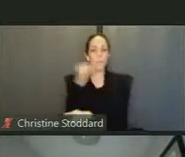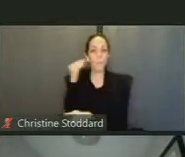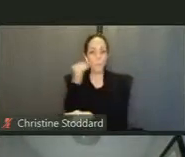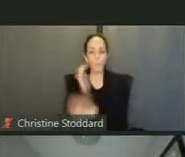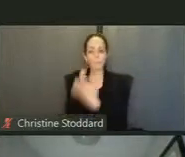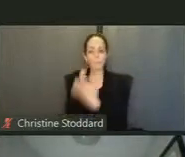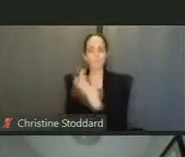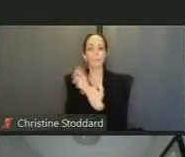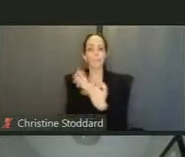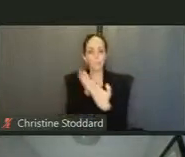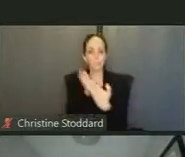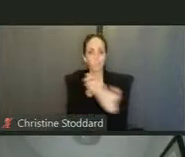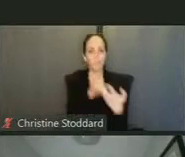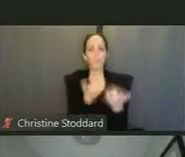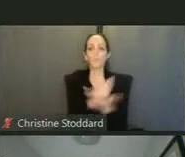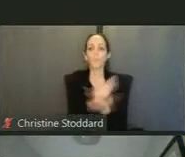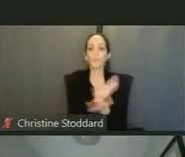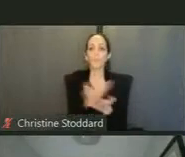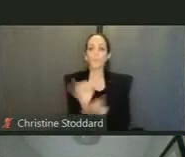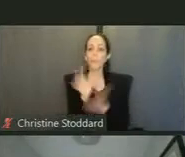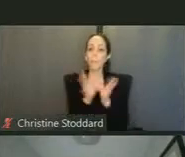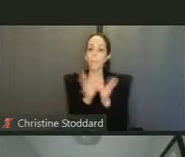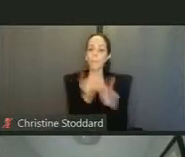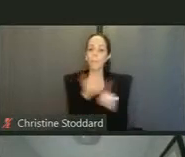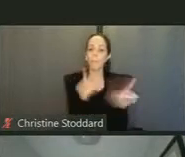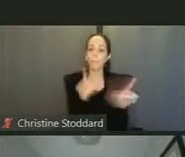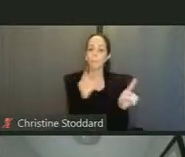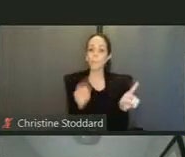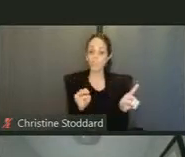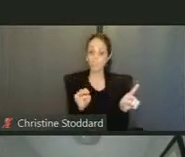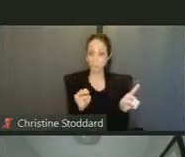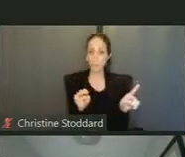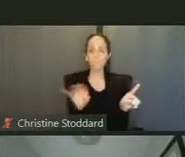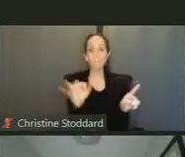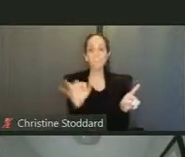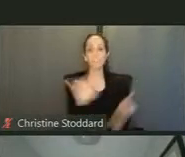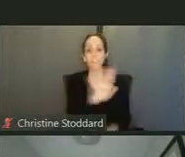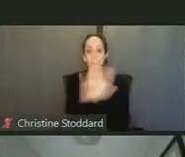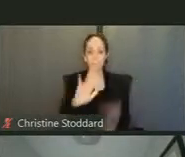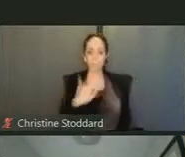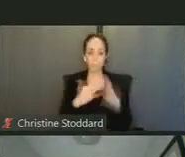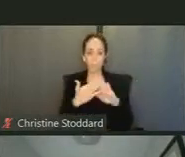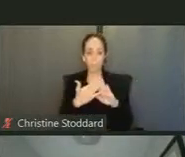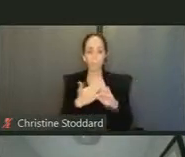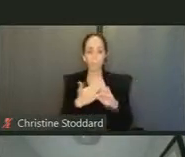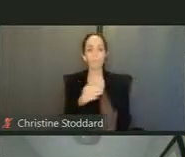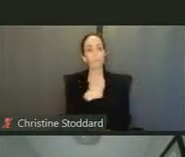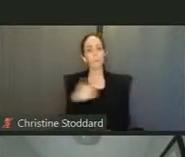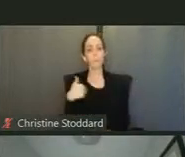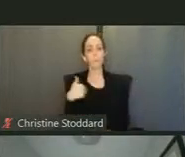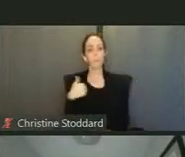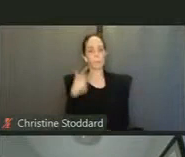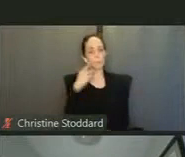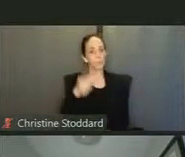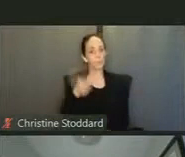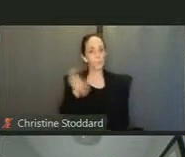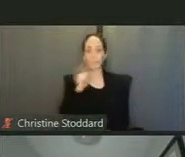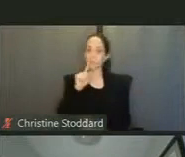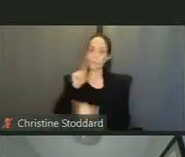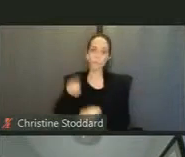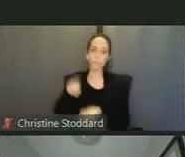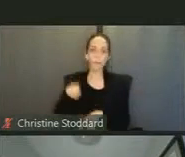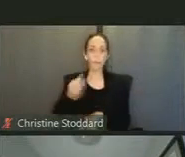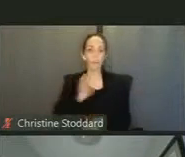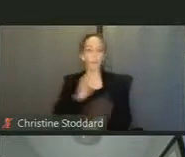by Zoom like so many of us. At the same time, our members were quick to respond to the increasing need by our